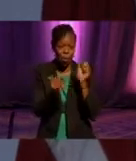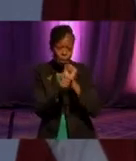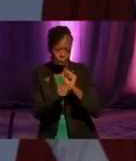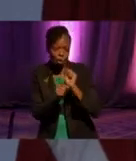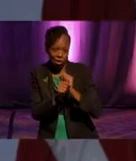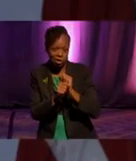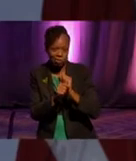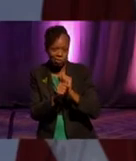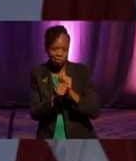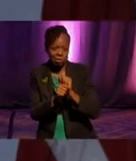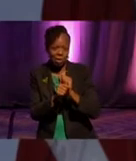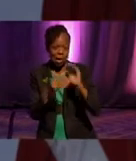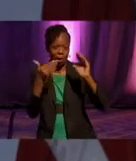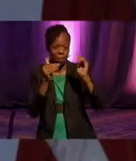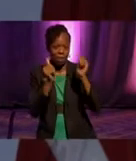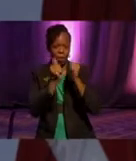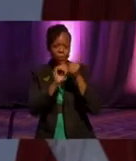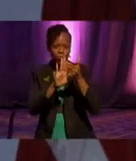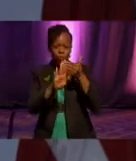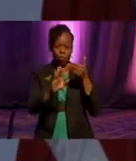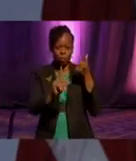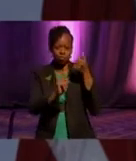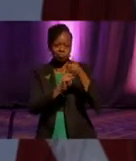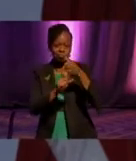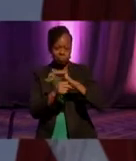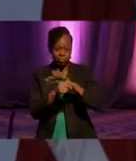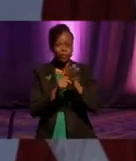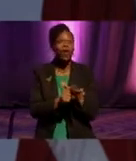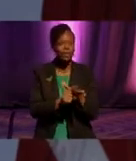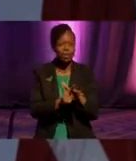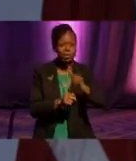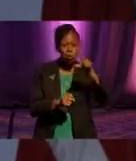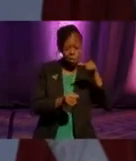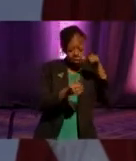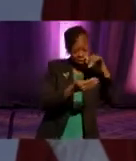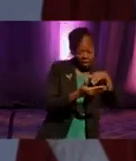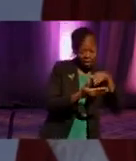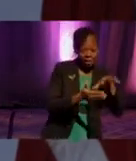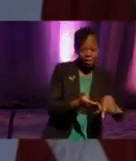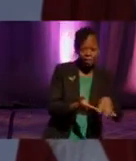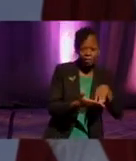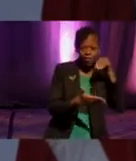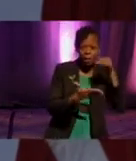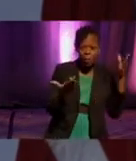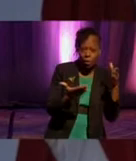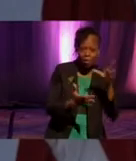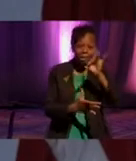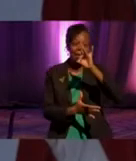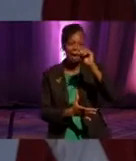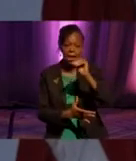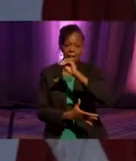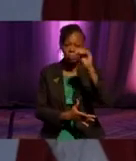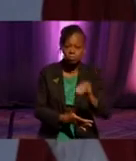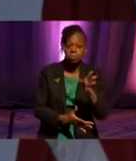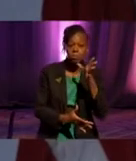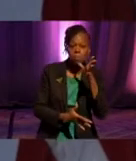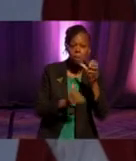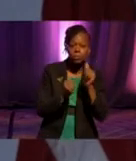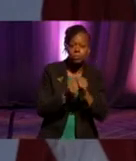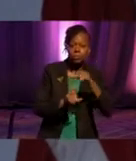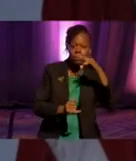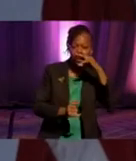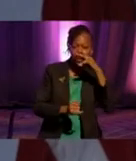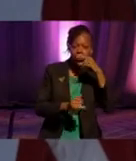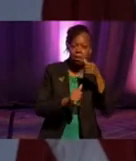workforce than before COVID. One study found that 80% of moms with kids under the age